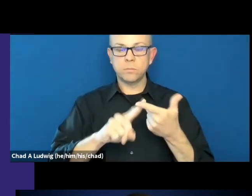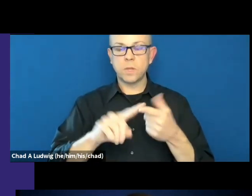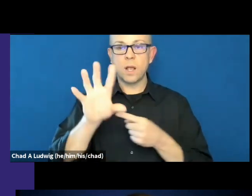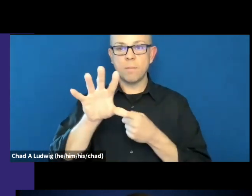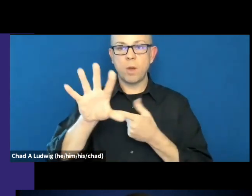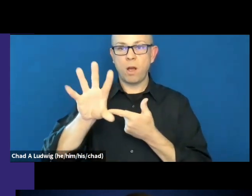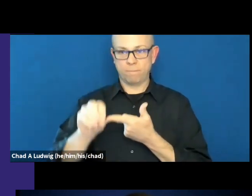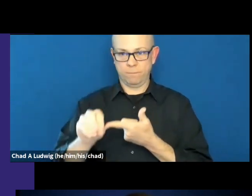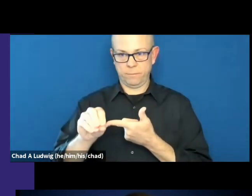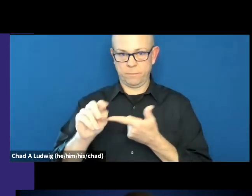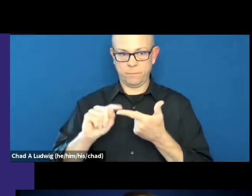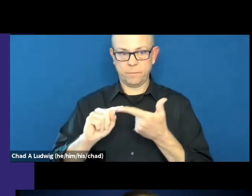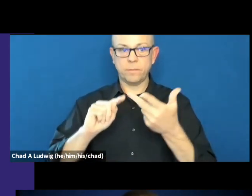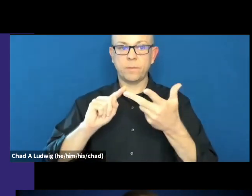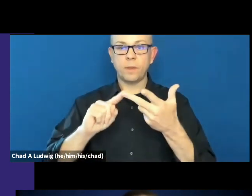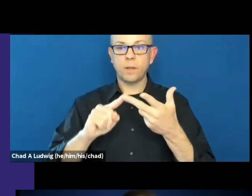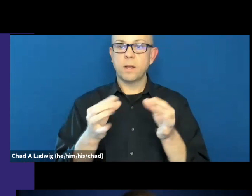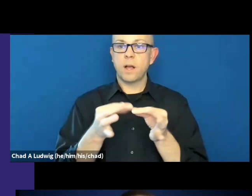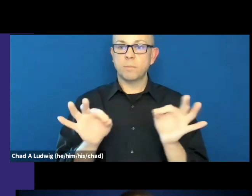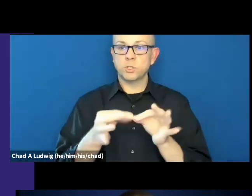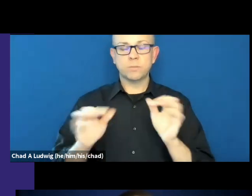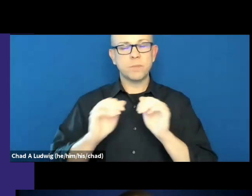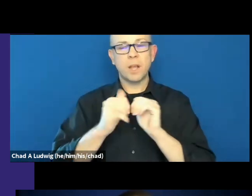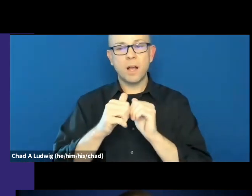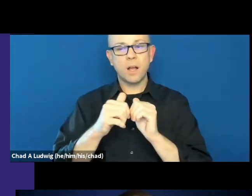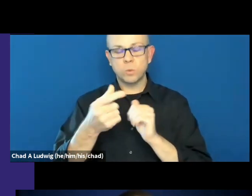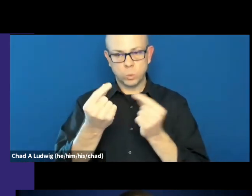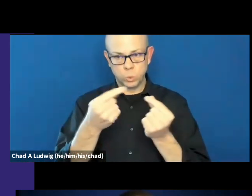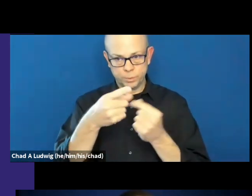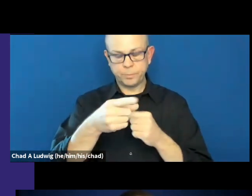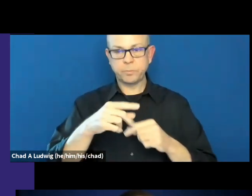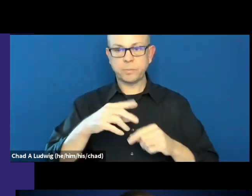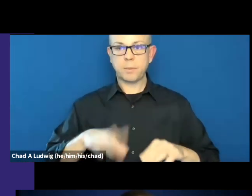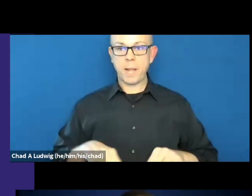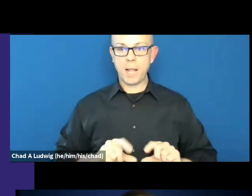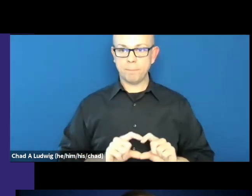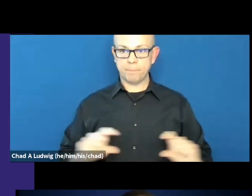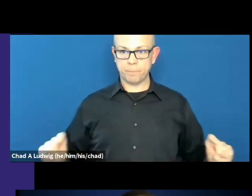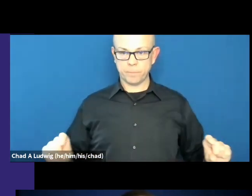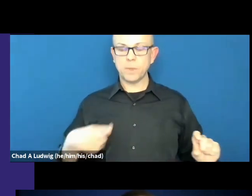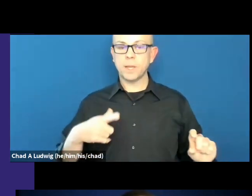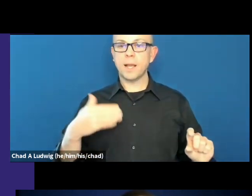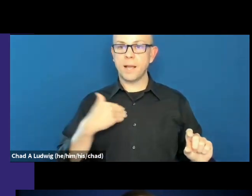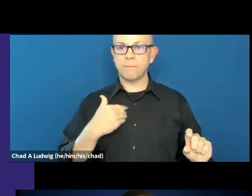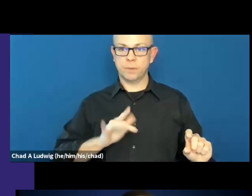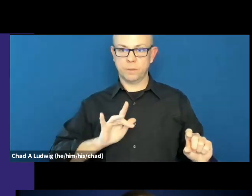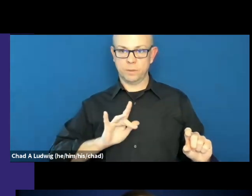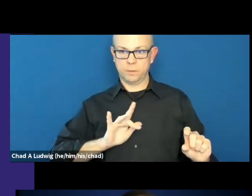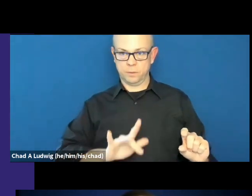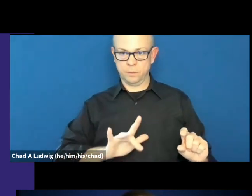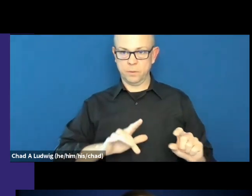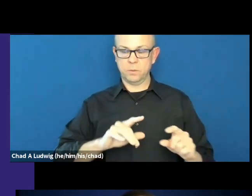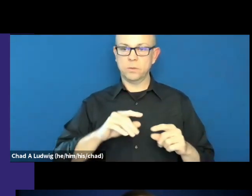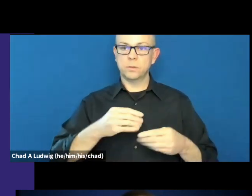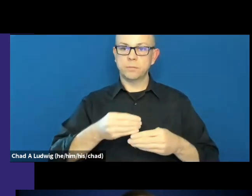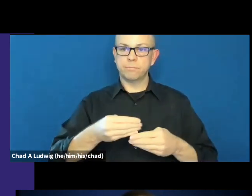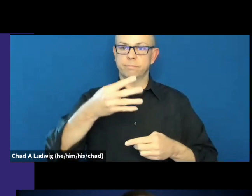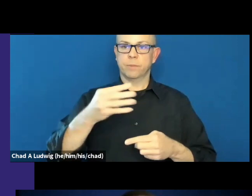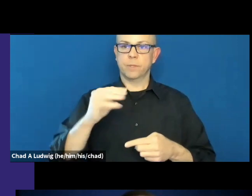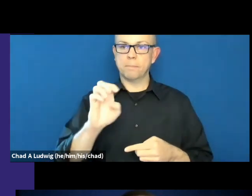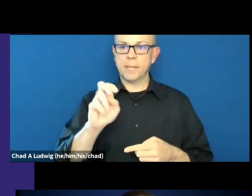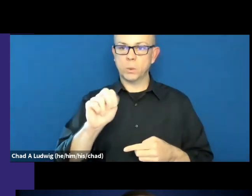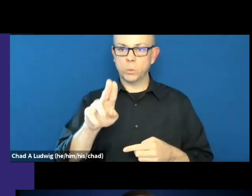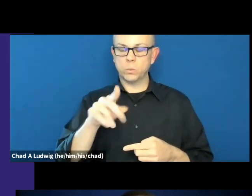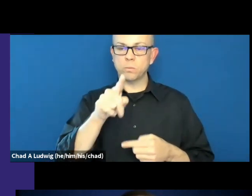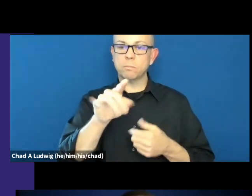Zoom on your own. Please do so if you have any background noise such as talking or anything like that going on, any pets or anything. There's also closed